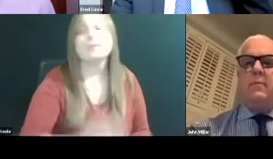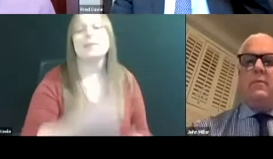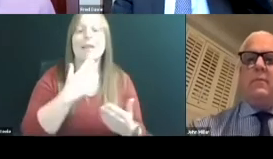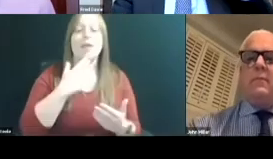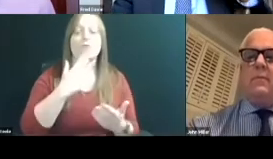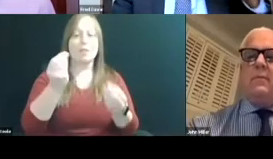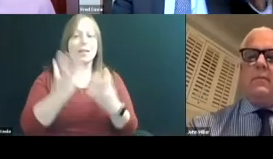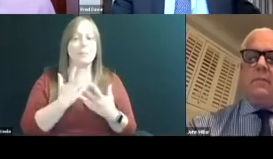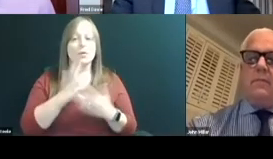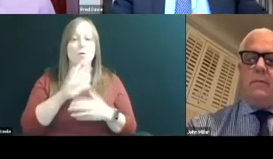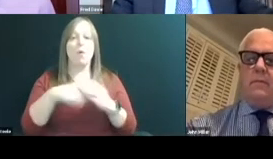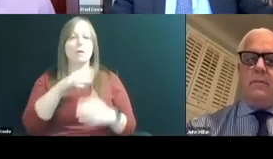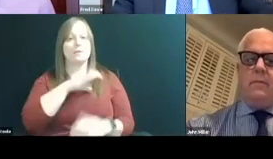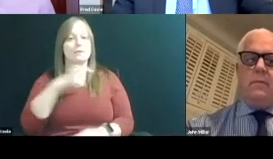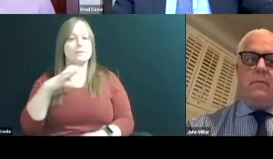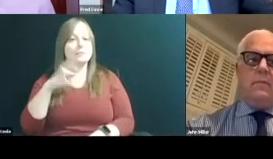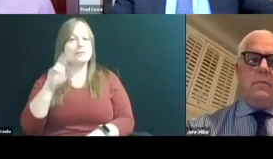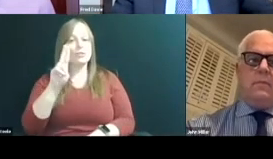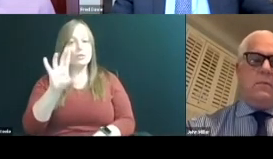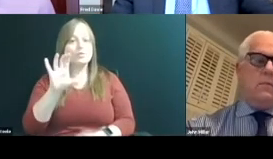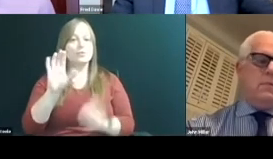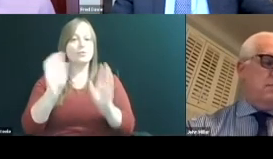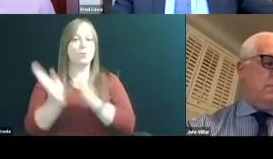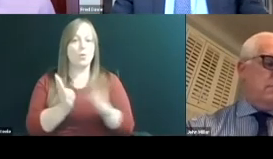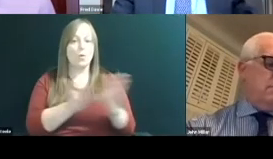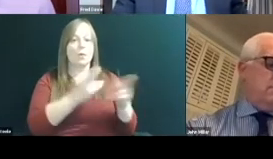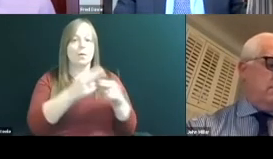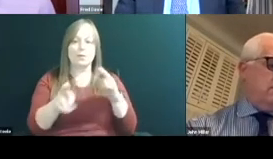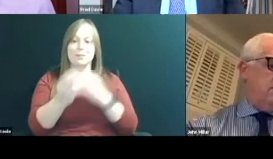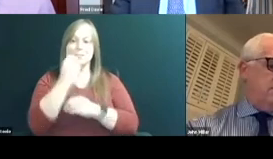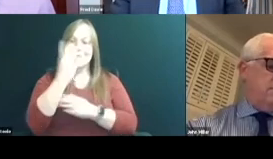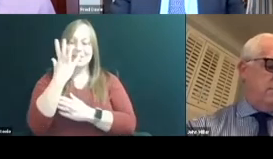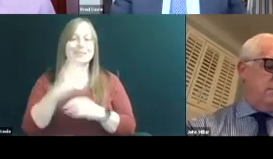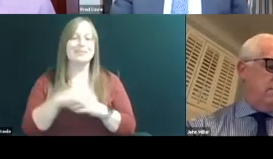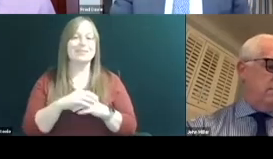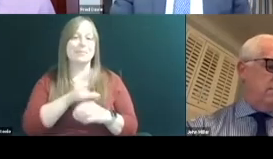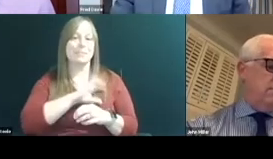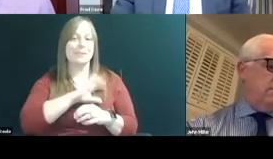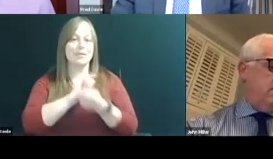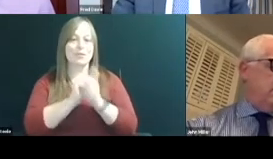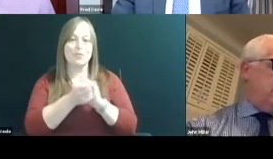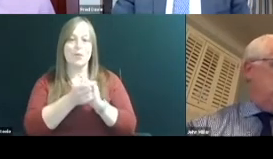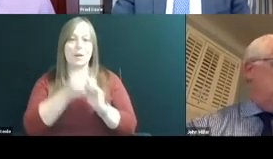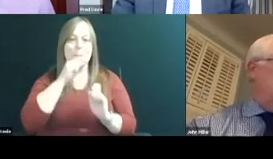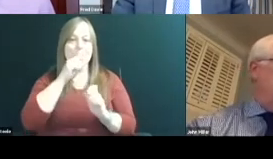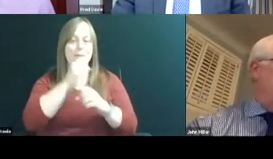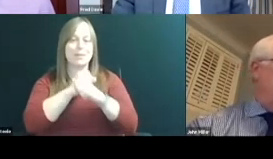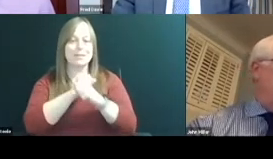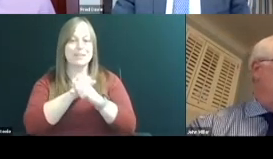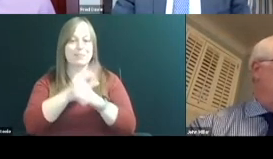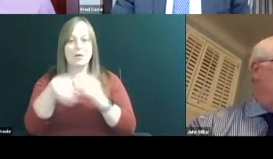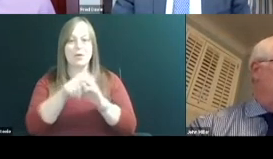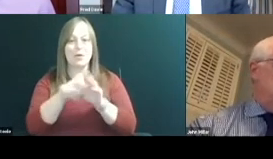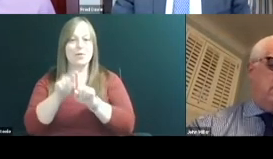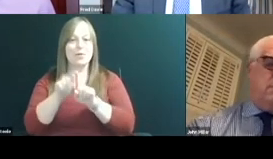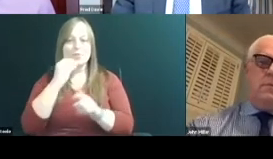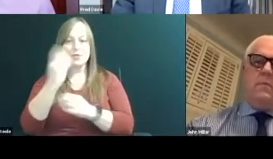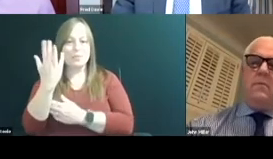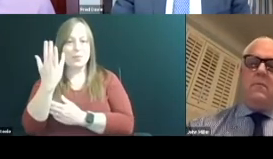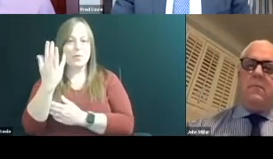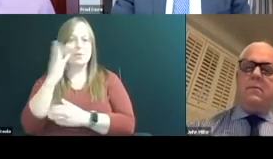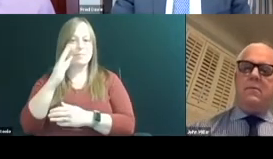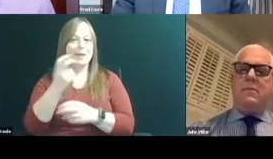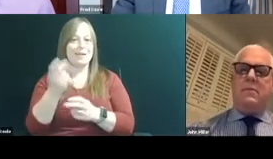at Citizens Union for organizing this morning's breakfast brief on police reform and public safety. And also good morning to my